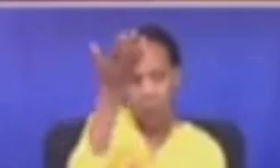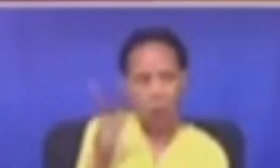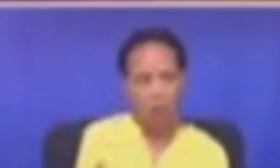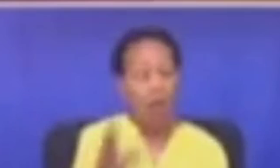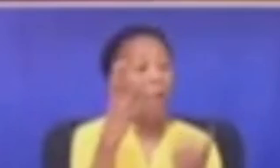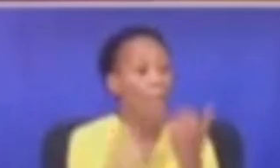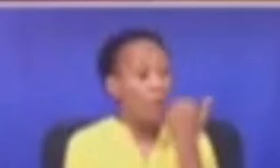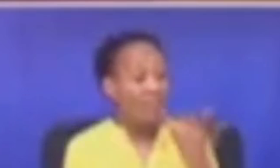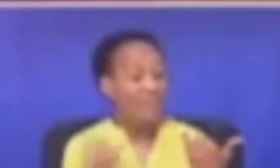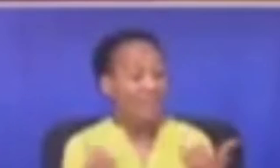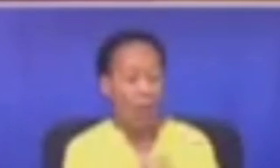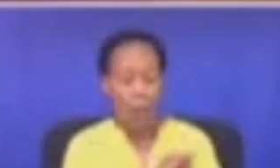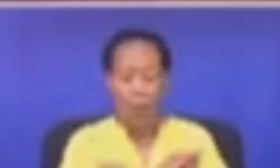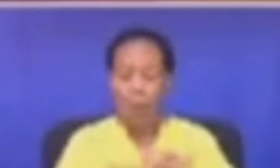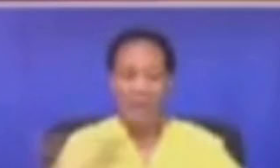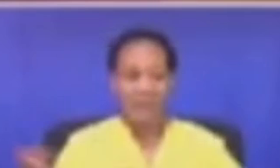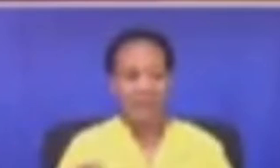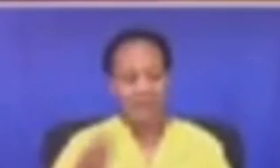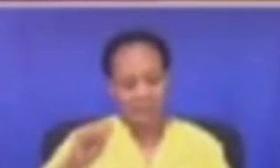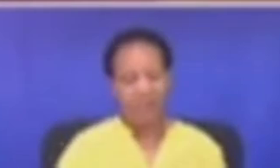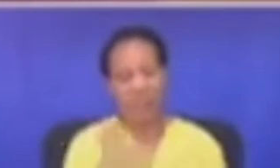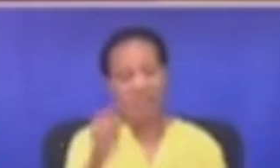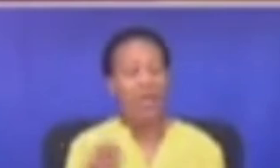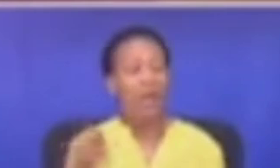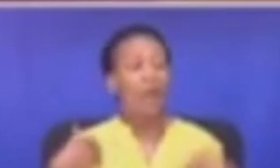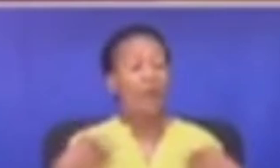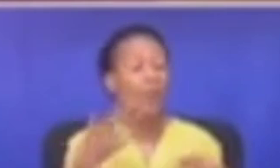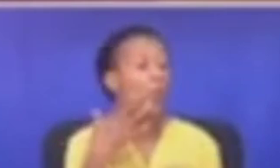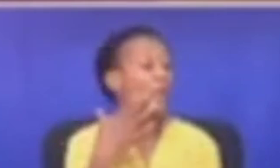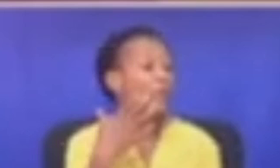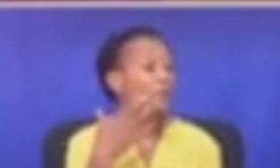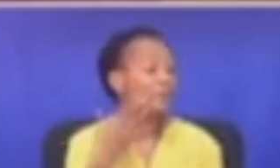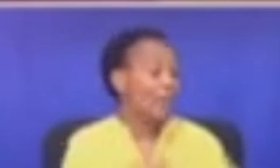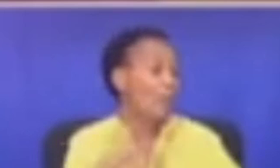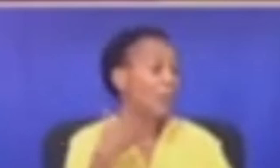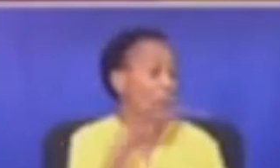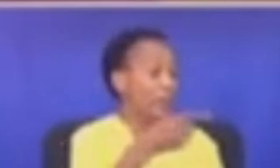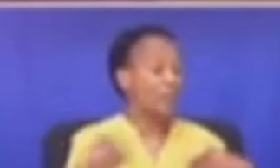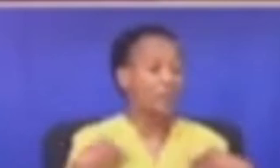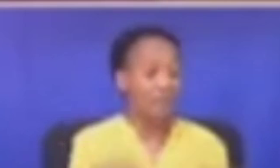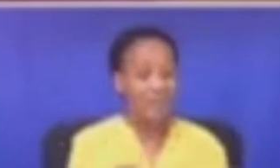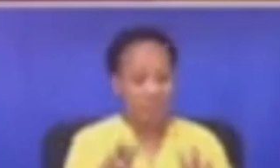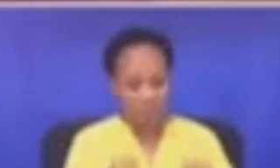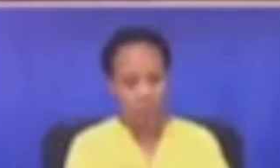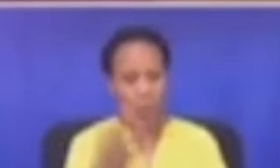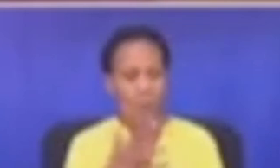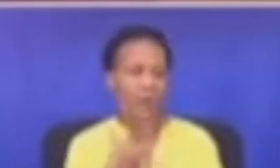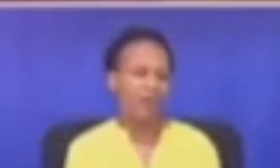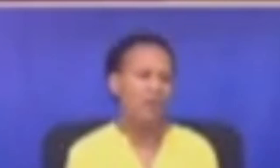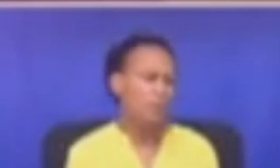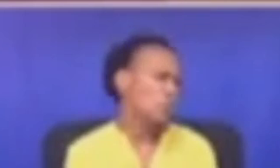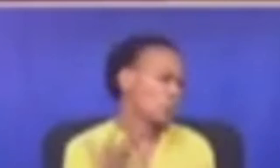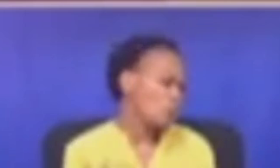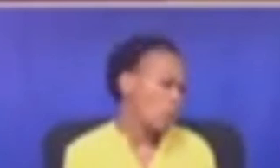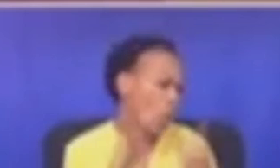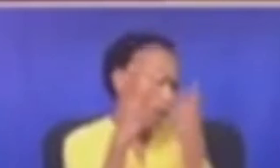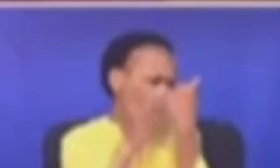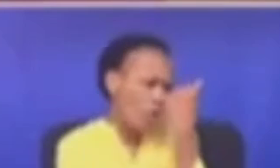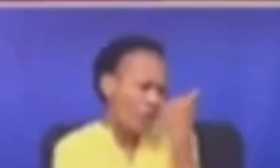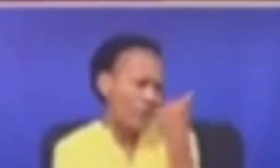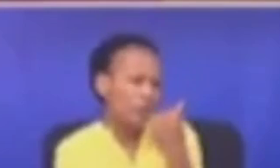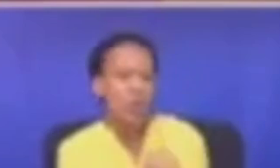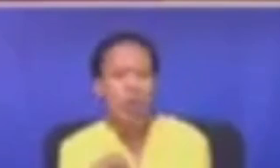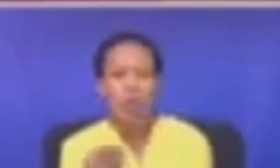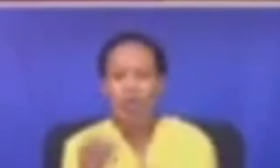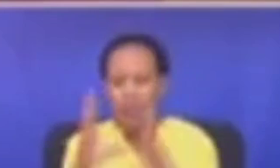worsened in South Africa since you became president of South Africa. Whose poverty are you referring to be prioritizing